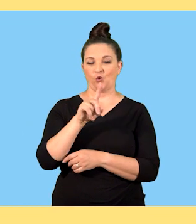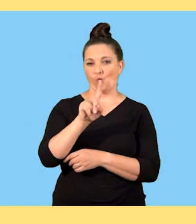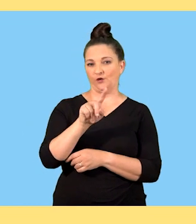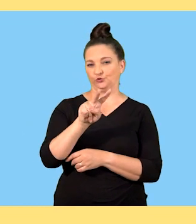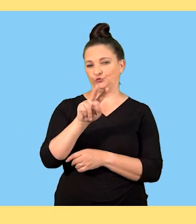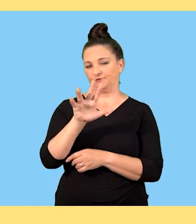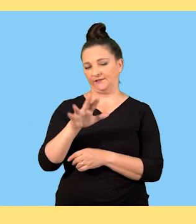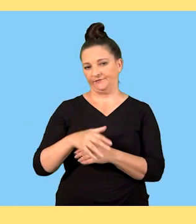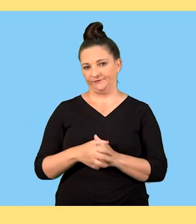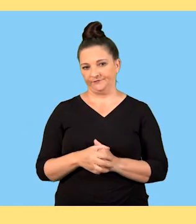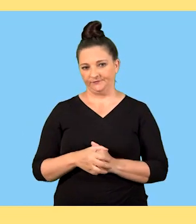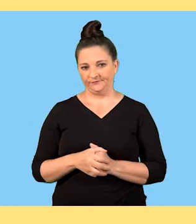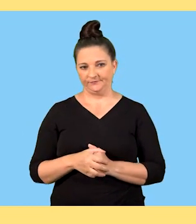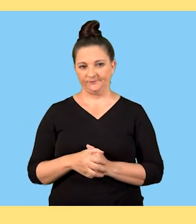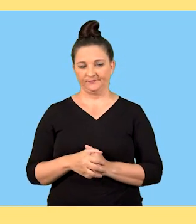with